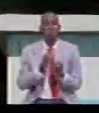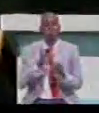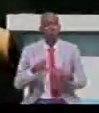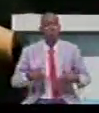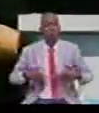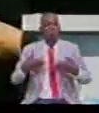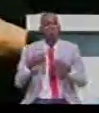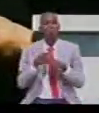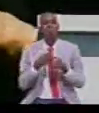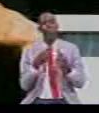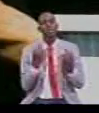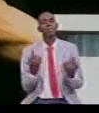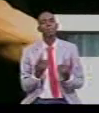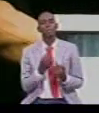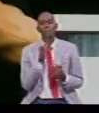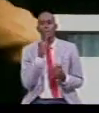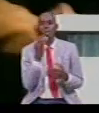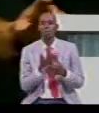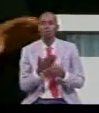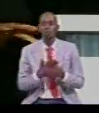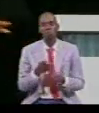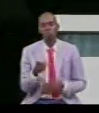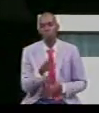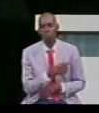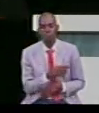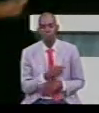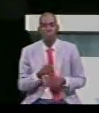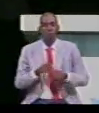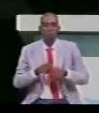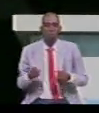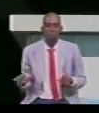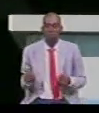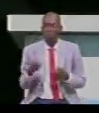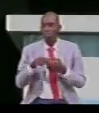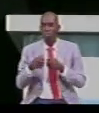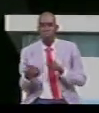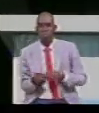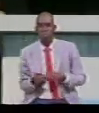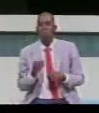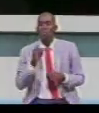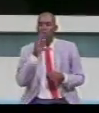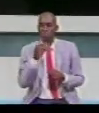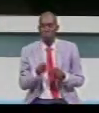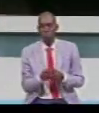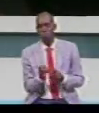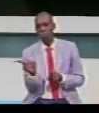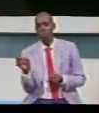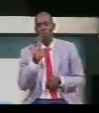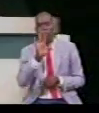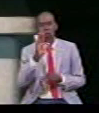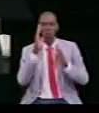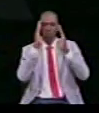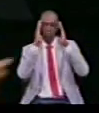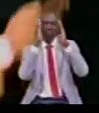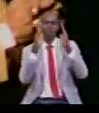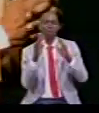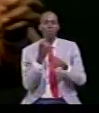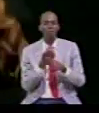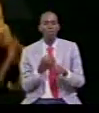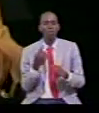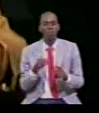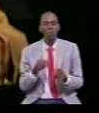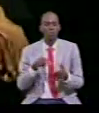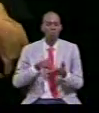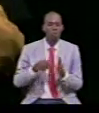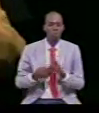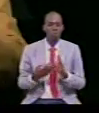is disturbing you, but transgression is diverting your attention from the purpose of living.